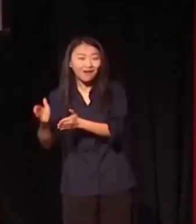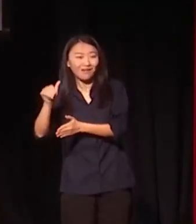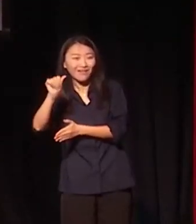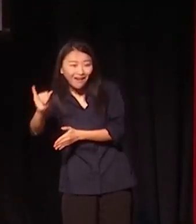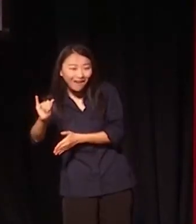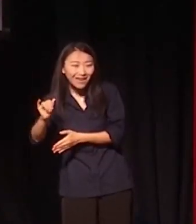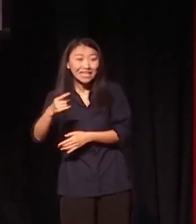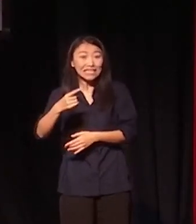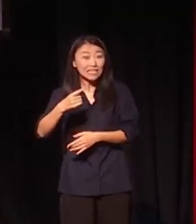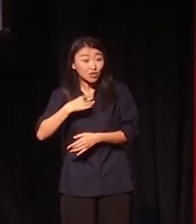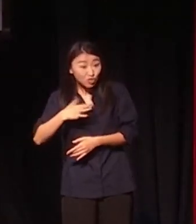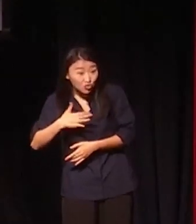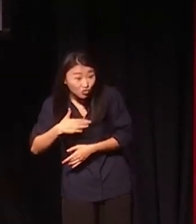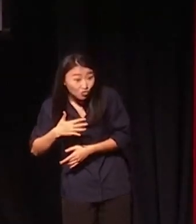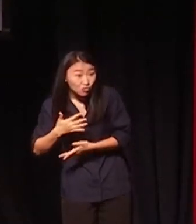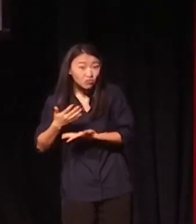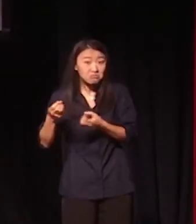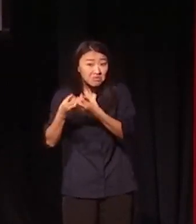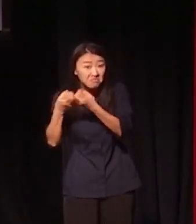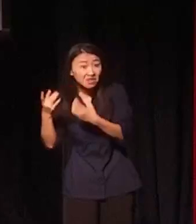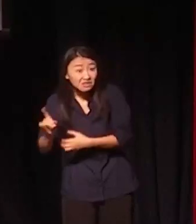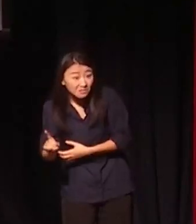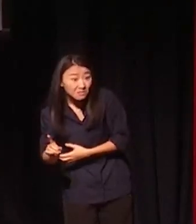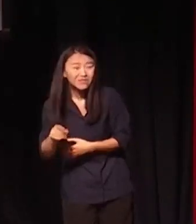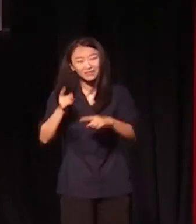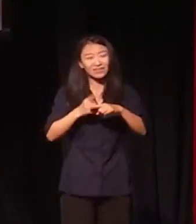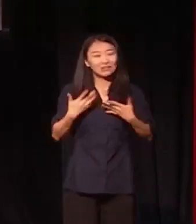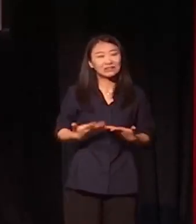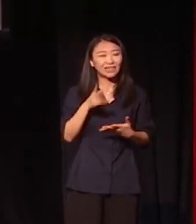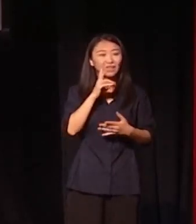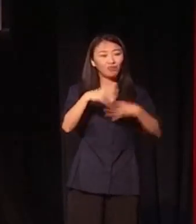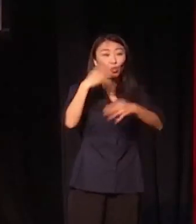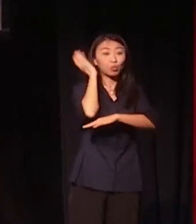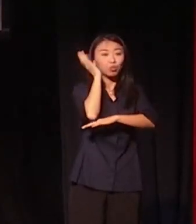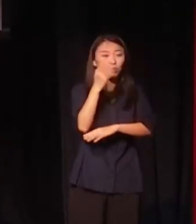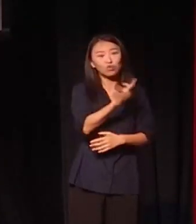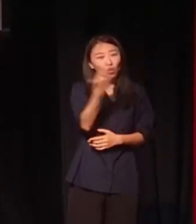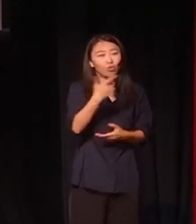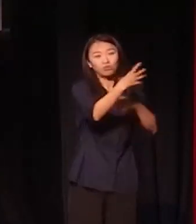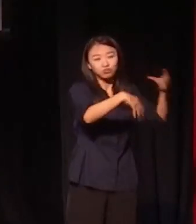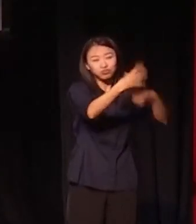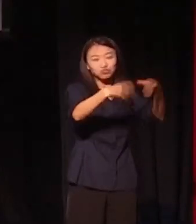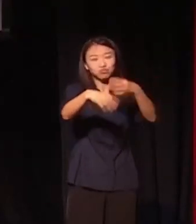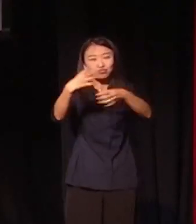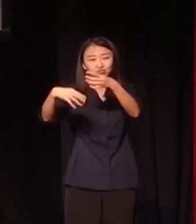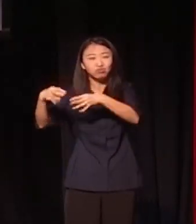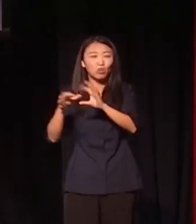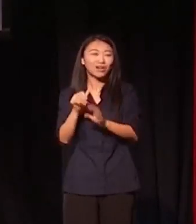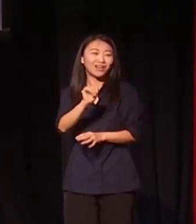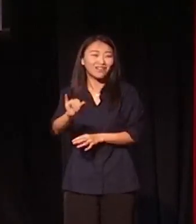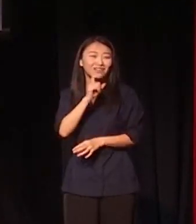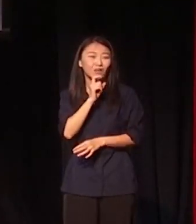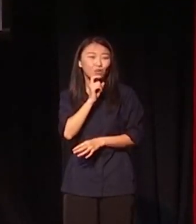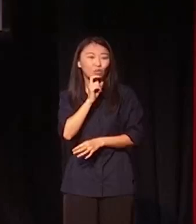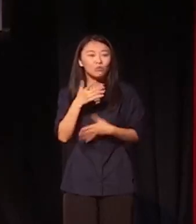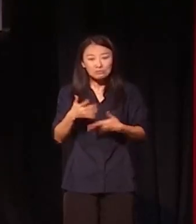How will it impact? All of these conversations we're having during this conference about spoken languages and translation, just as